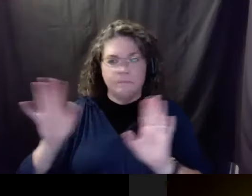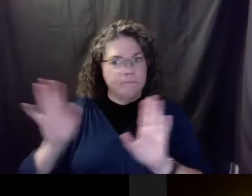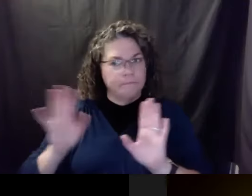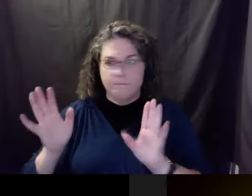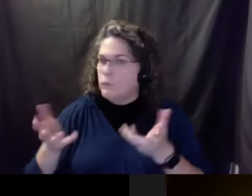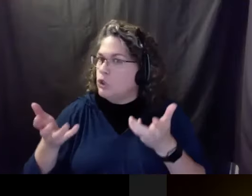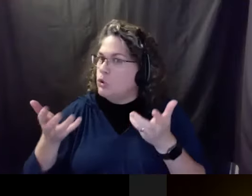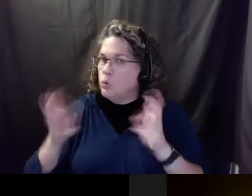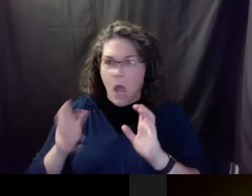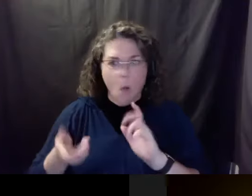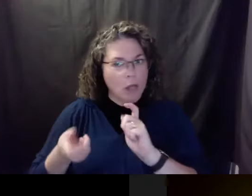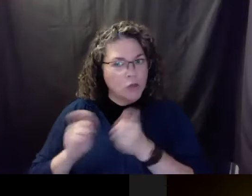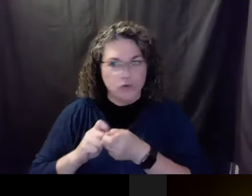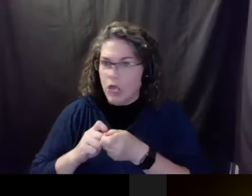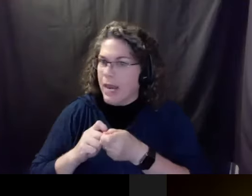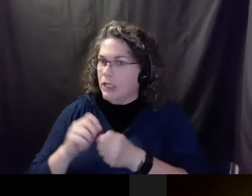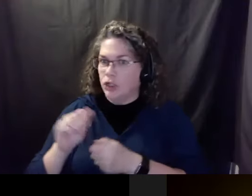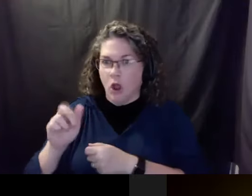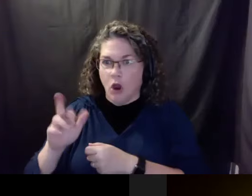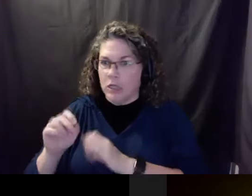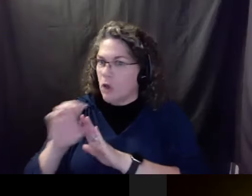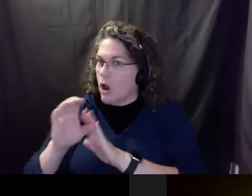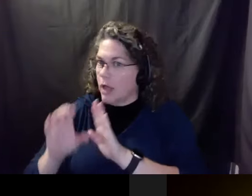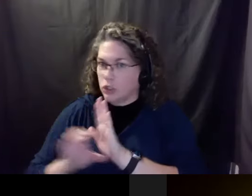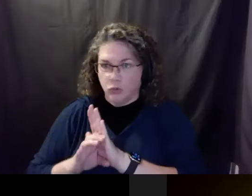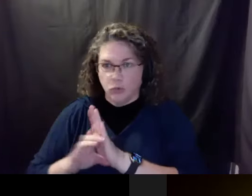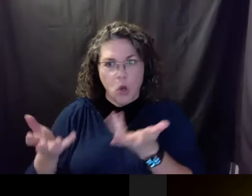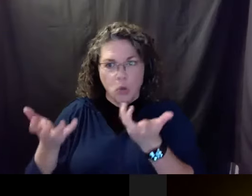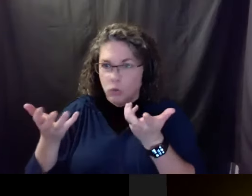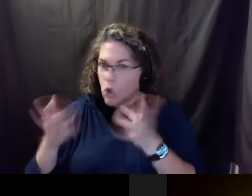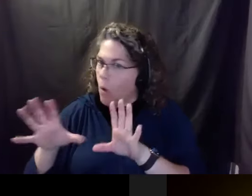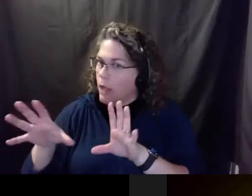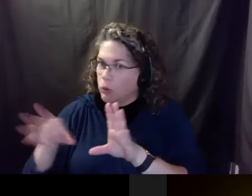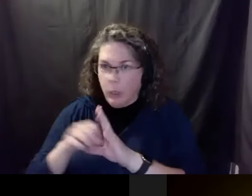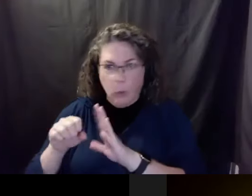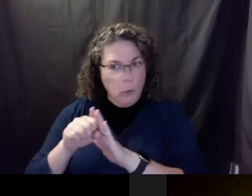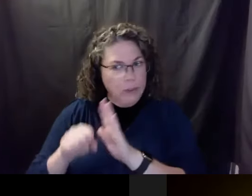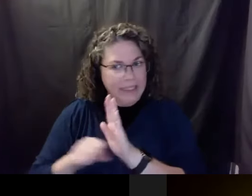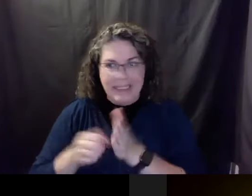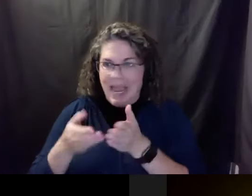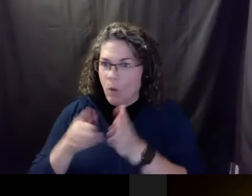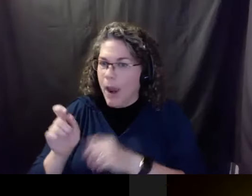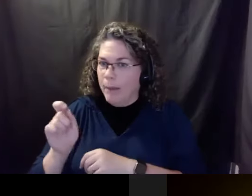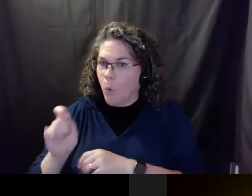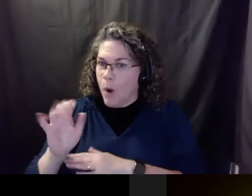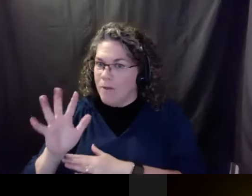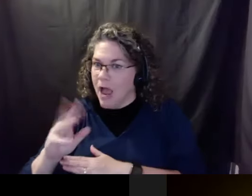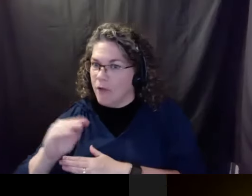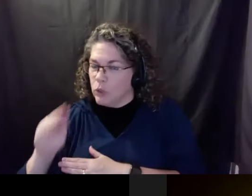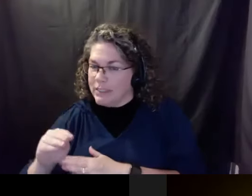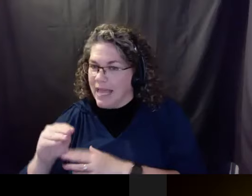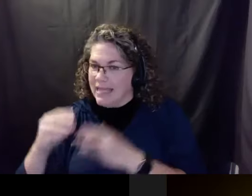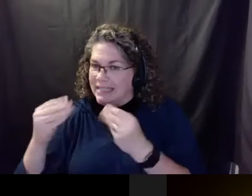any changes to the Constitution to include the statewide 0.5% sales